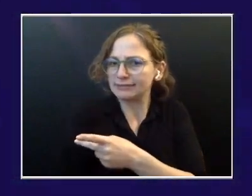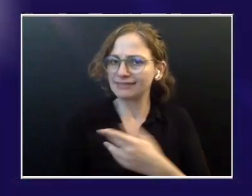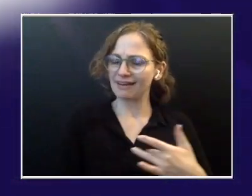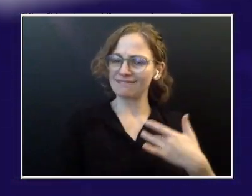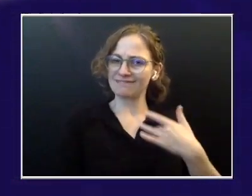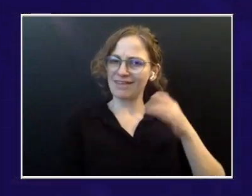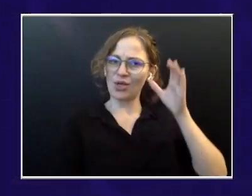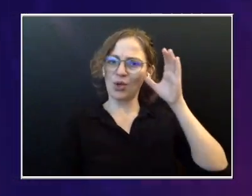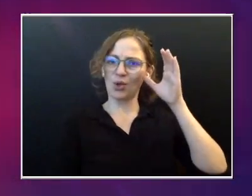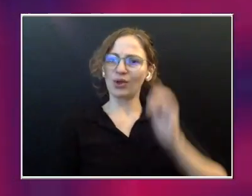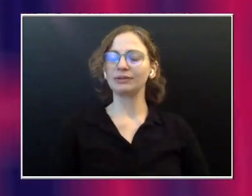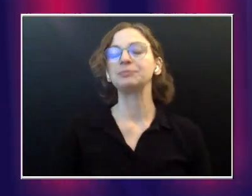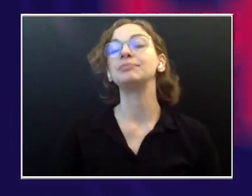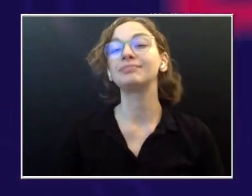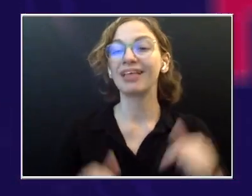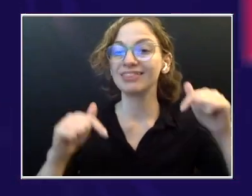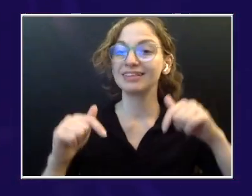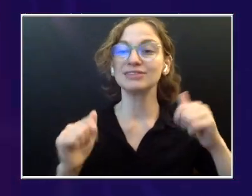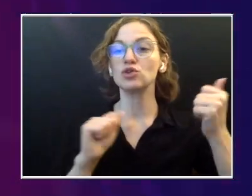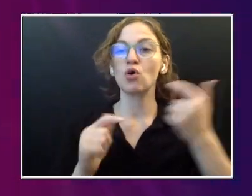Heart.